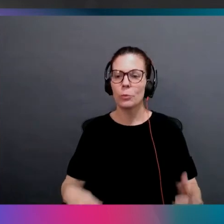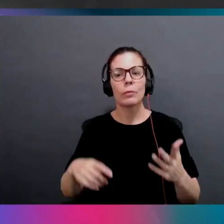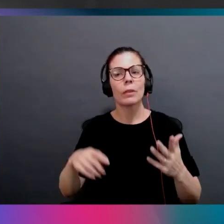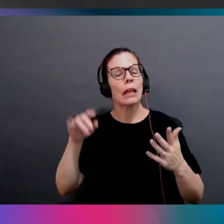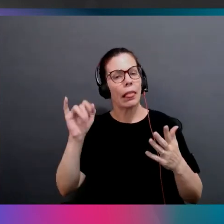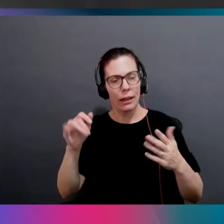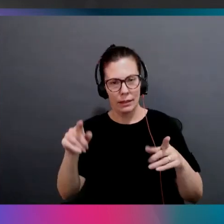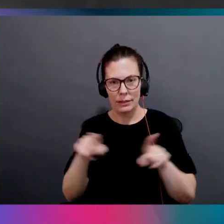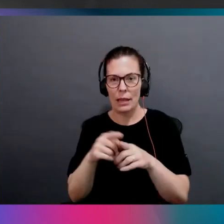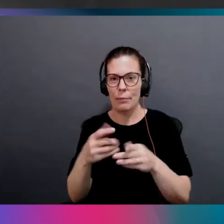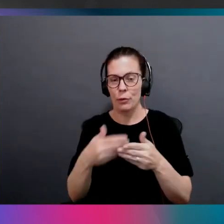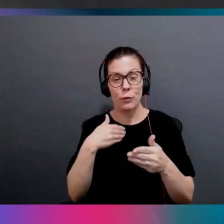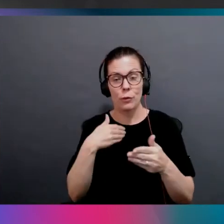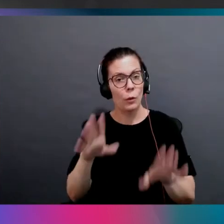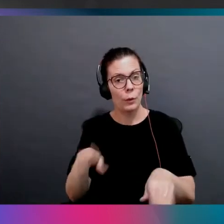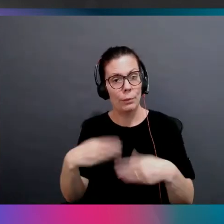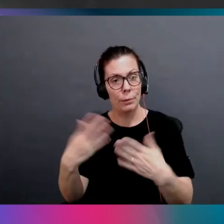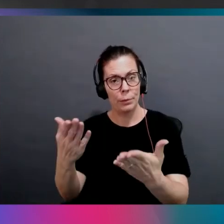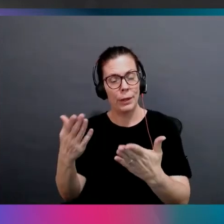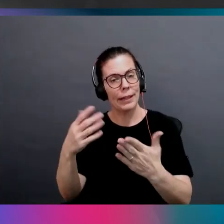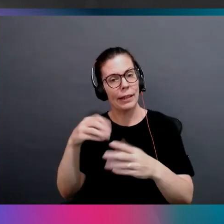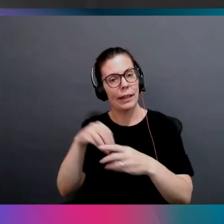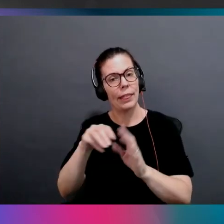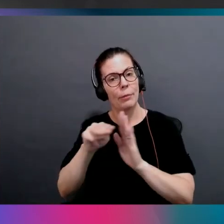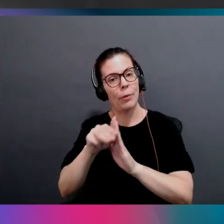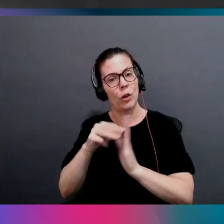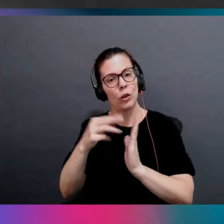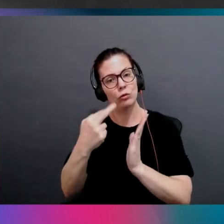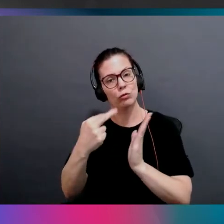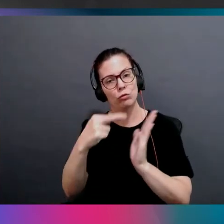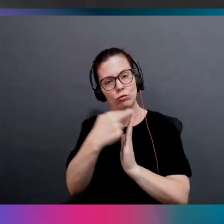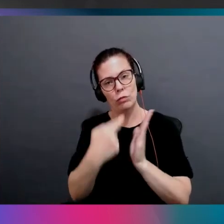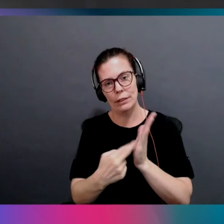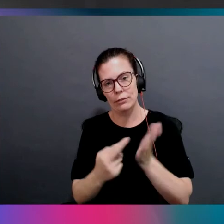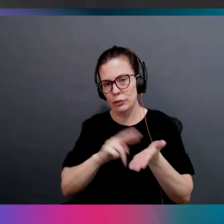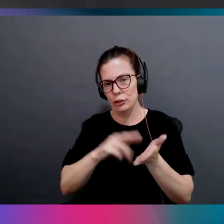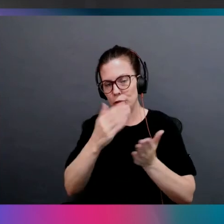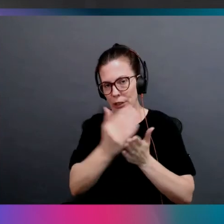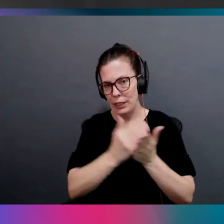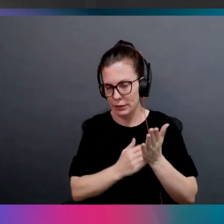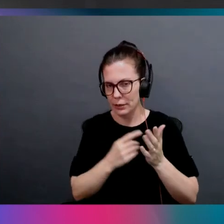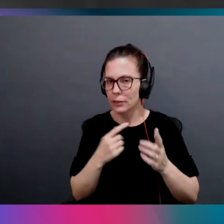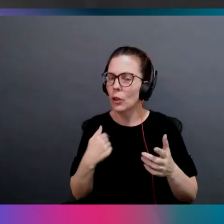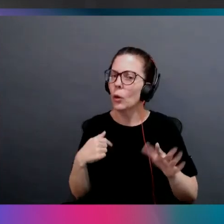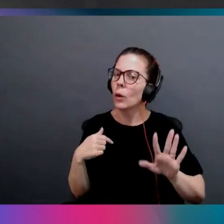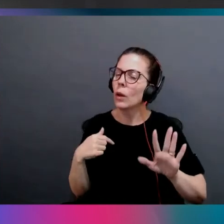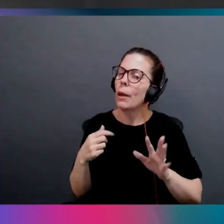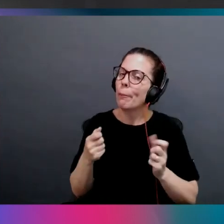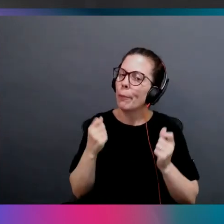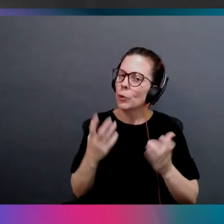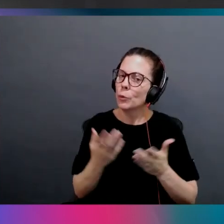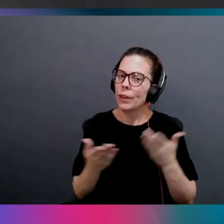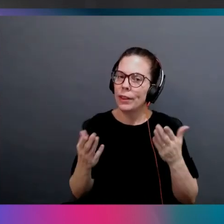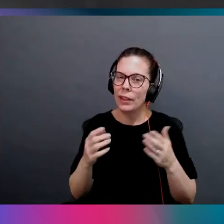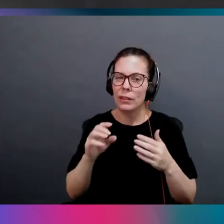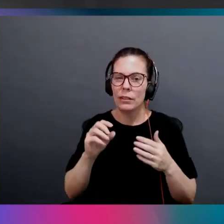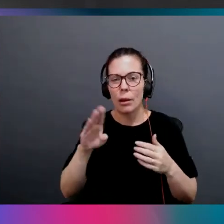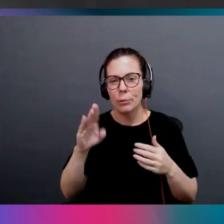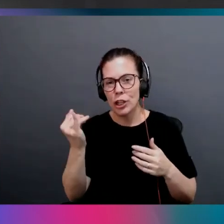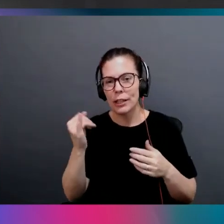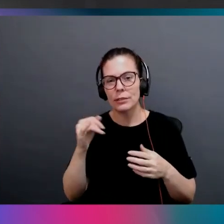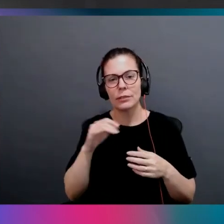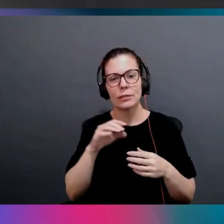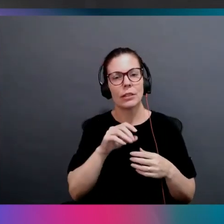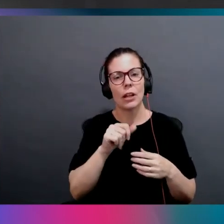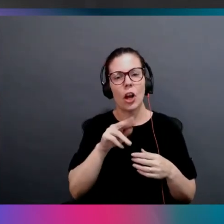in the model registry, right? So this is where we're going to take all the data. So there's multiple different things, objects and artifacts that you can store in the